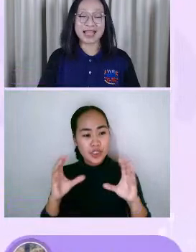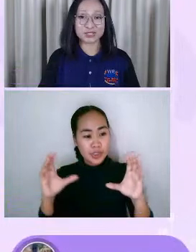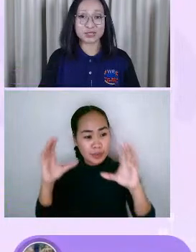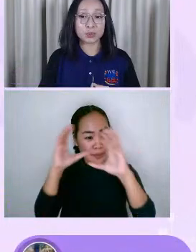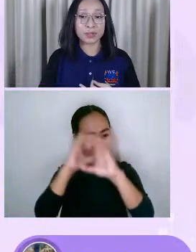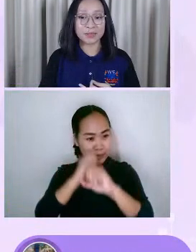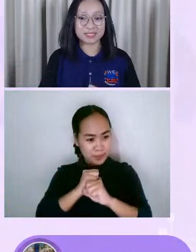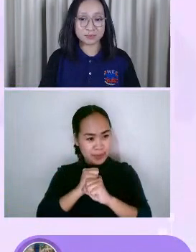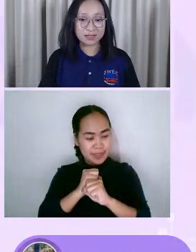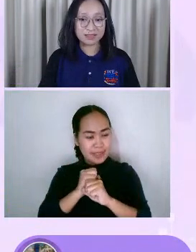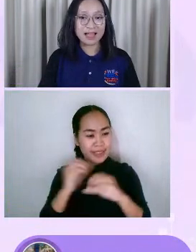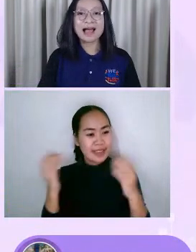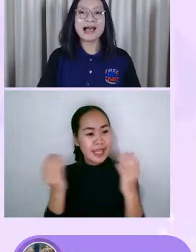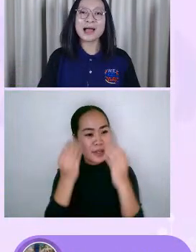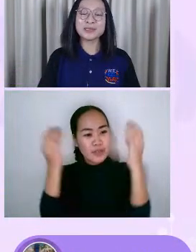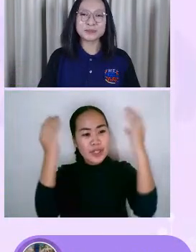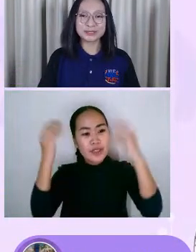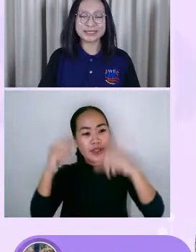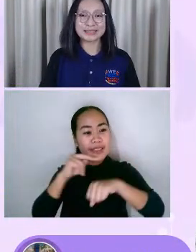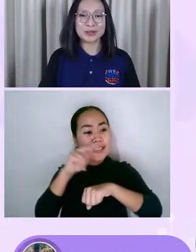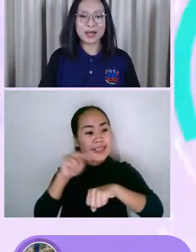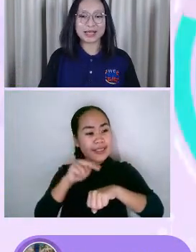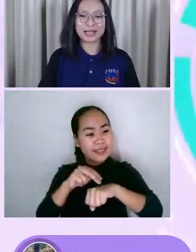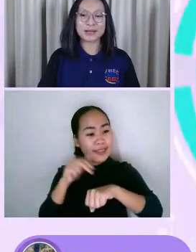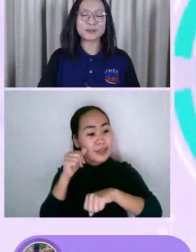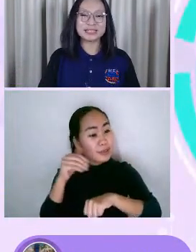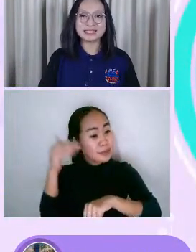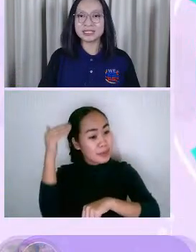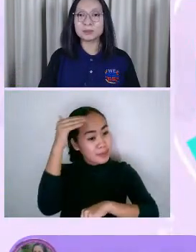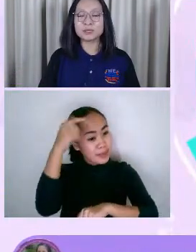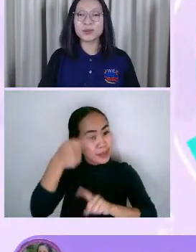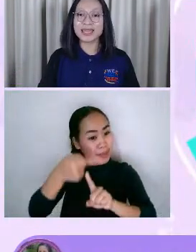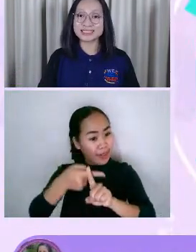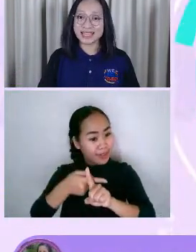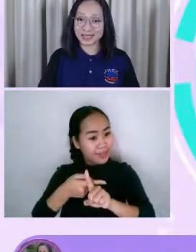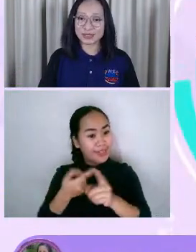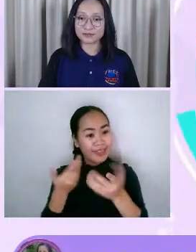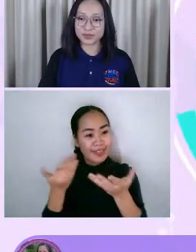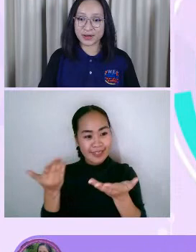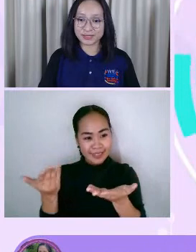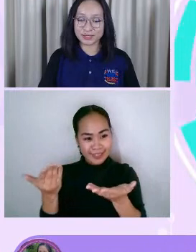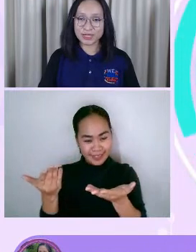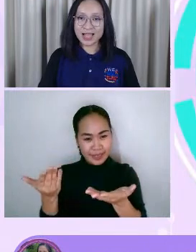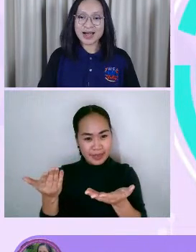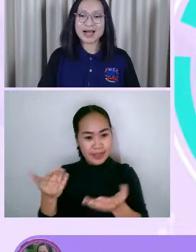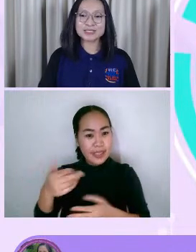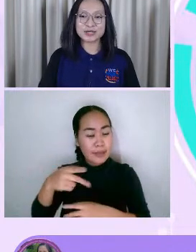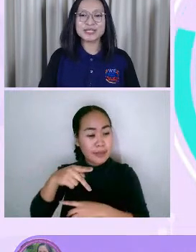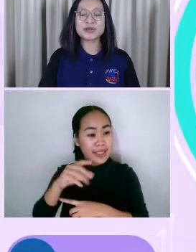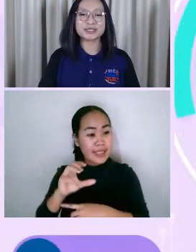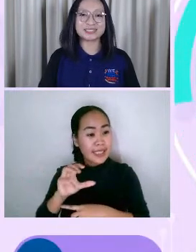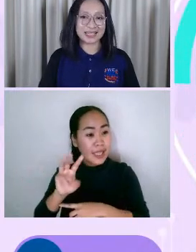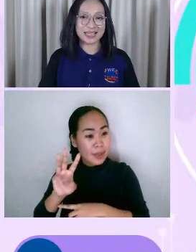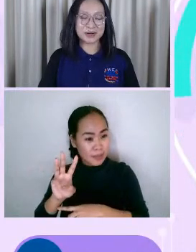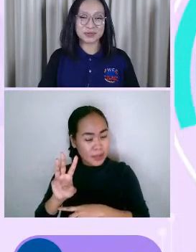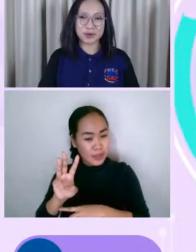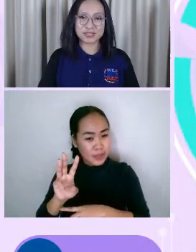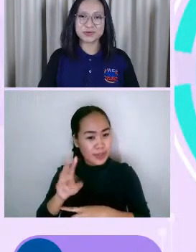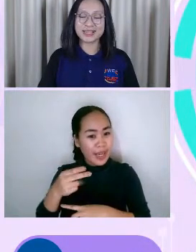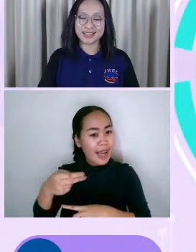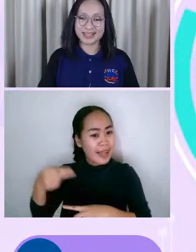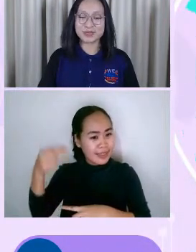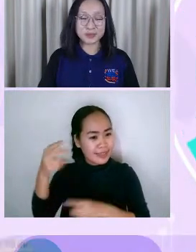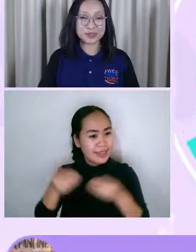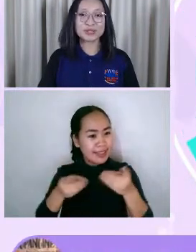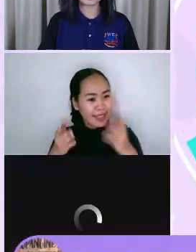of National Women's Month, akin pong tinatawagan ang PCW Executive Director, Attorney Christine